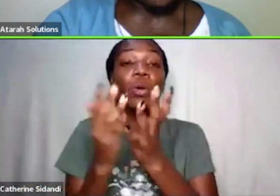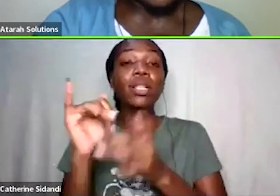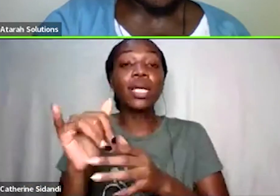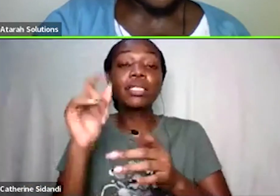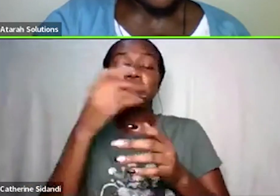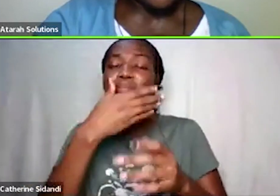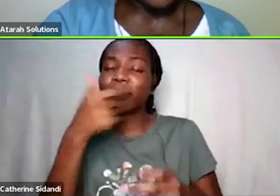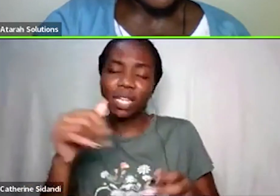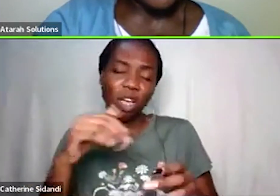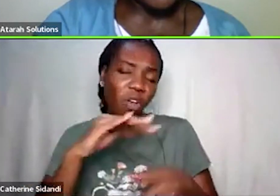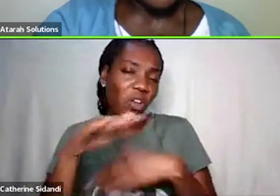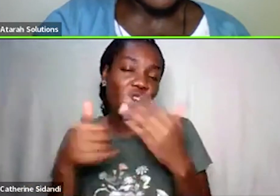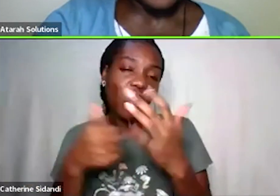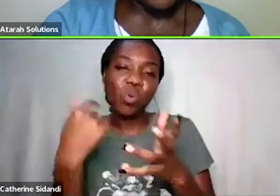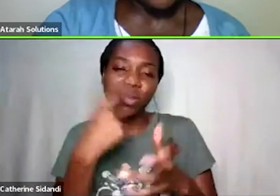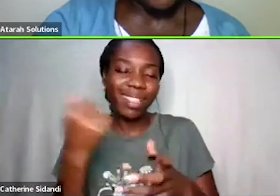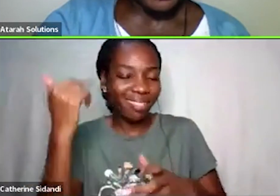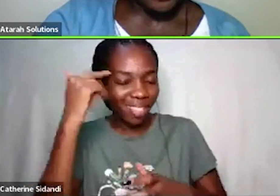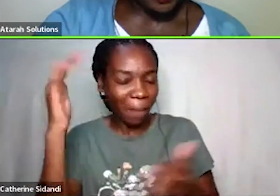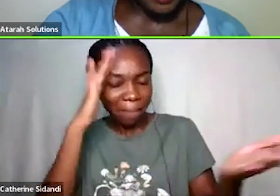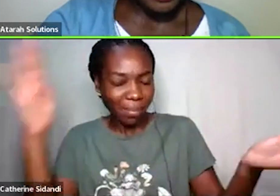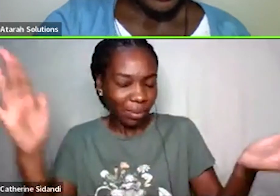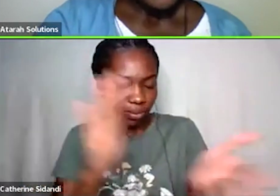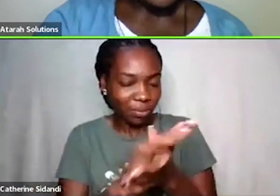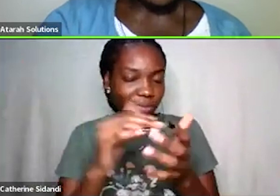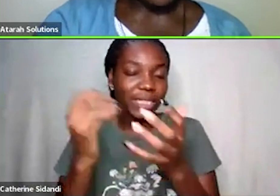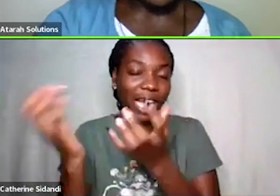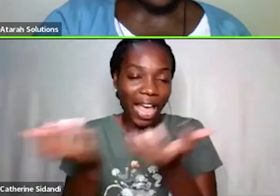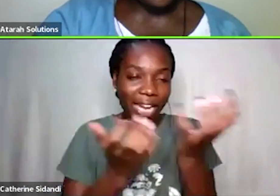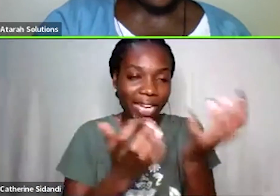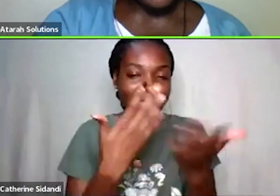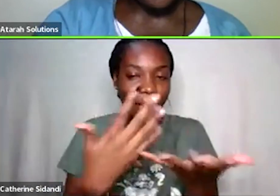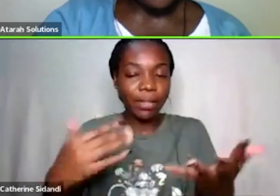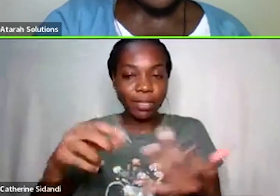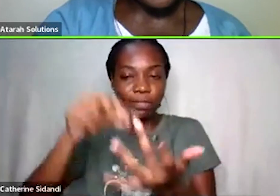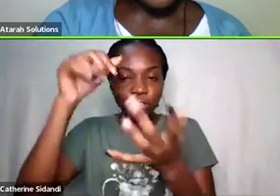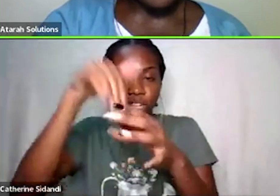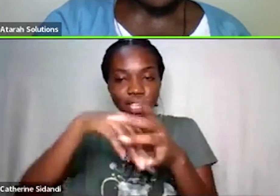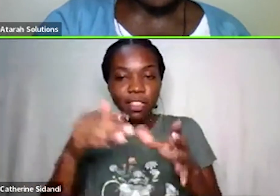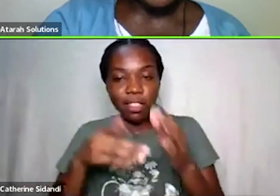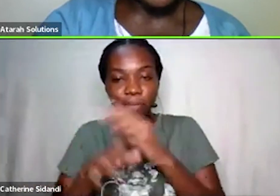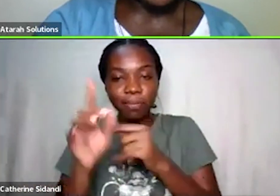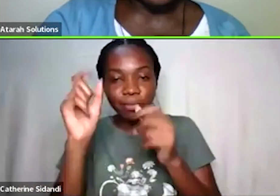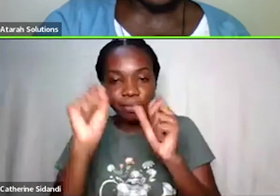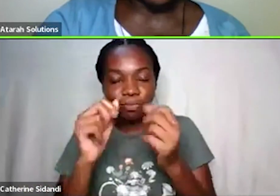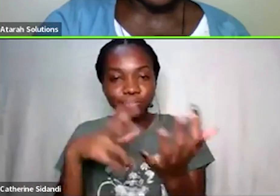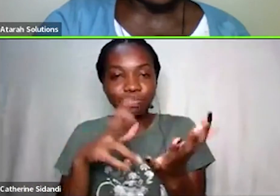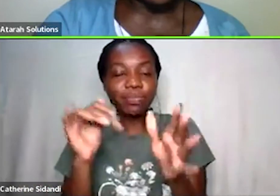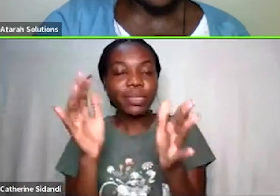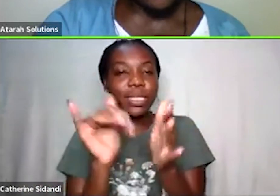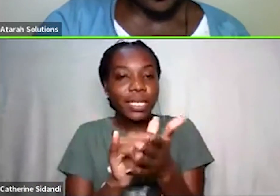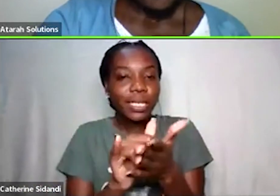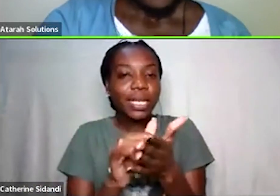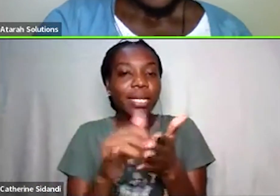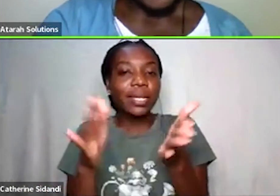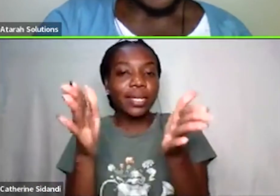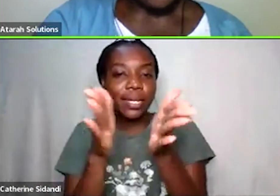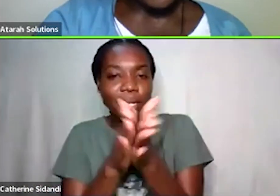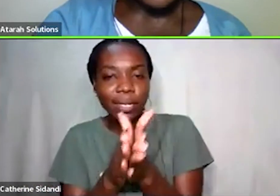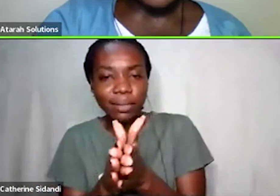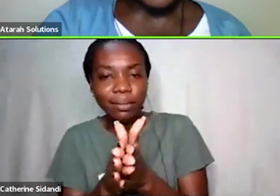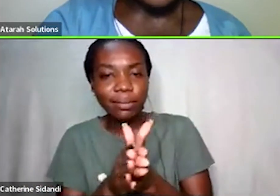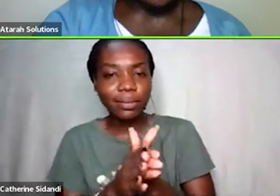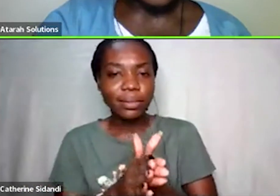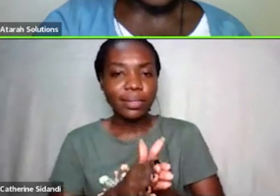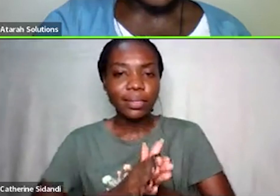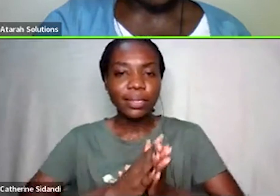carry something special within them and need to unleash it. She has also authored What Successful Business Networkers Do. Call